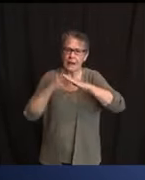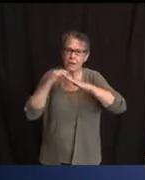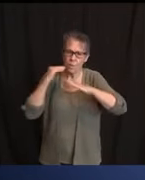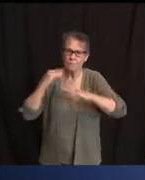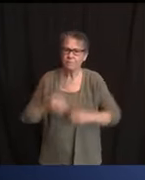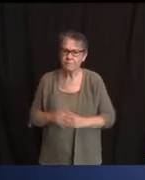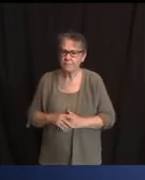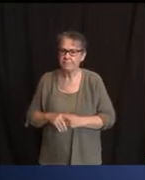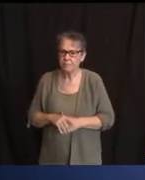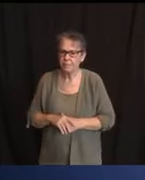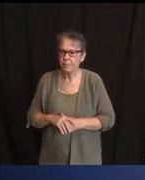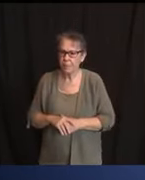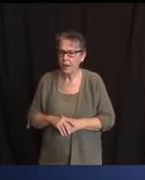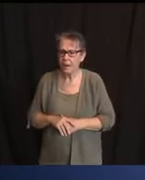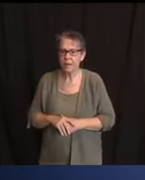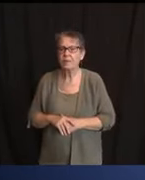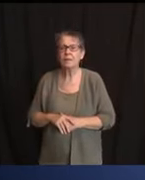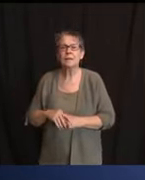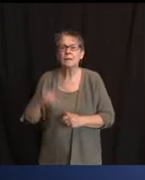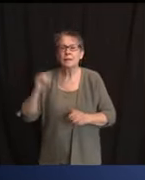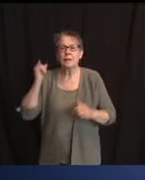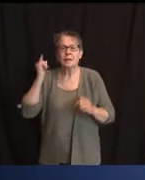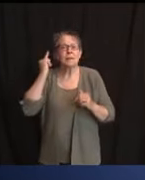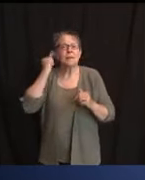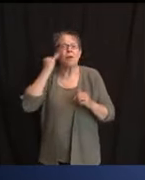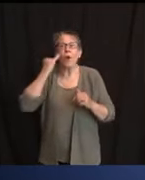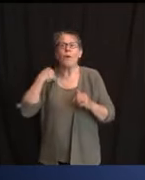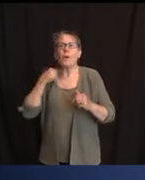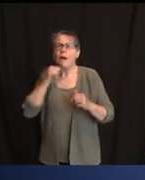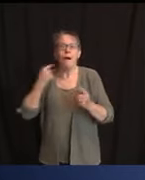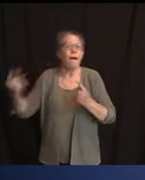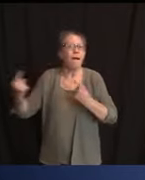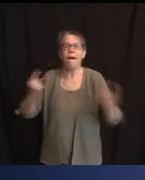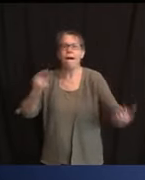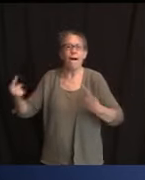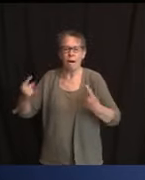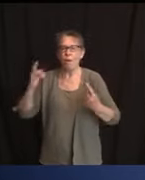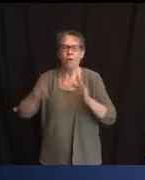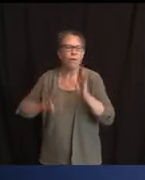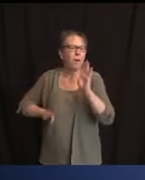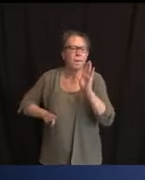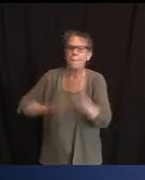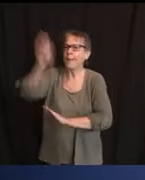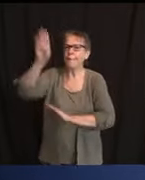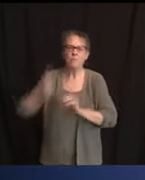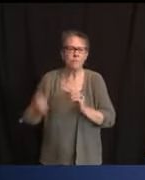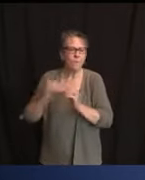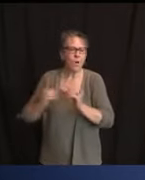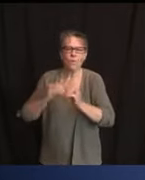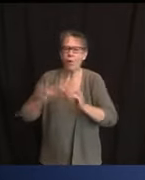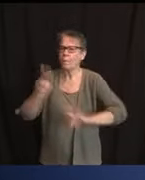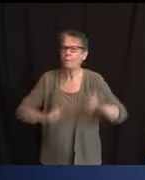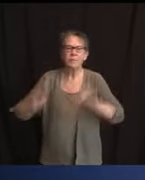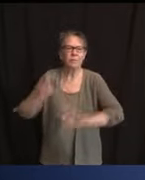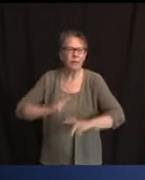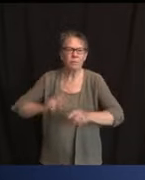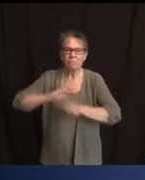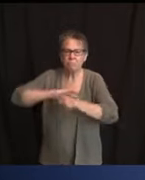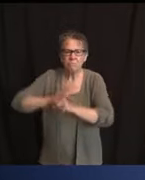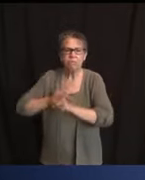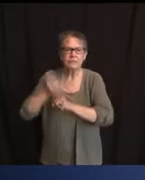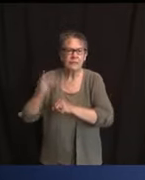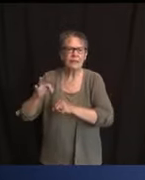these measures hadn't been undertaken. So that's as far as that goes. And as far as kids in hospitals and things, I don't have a